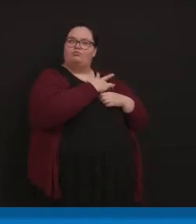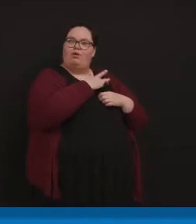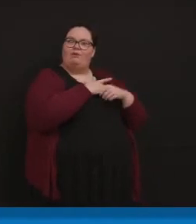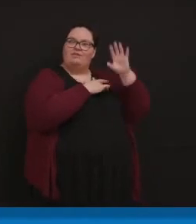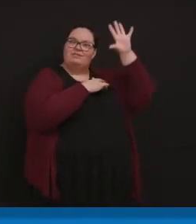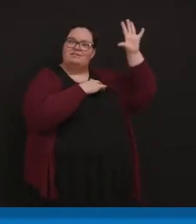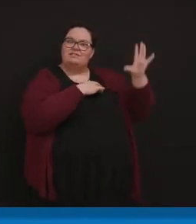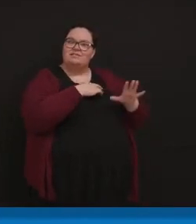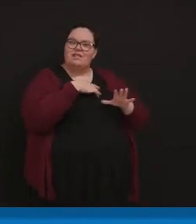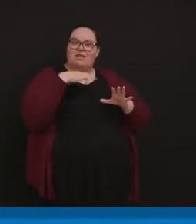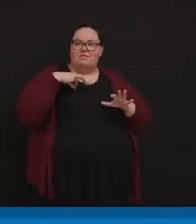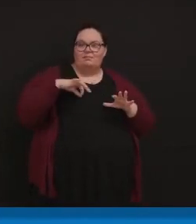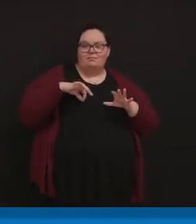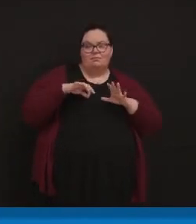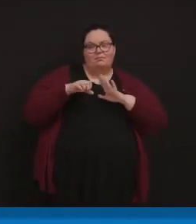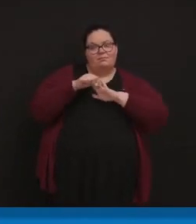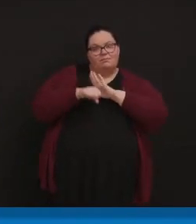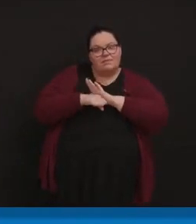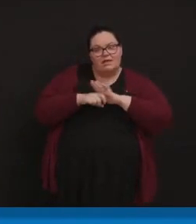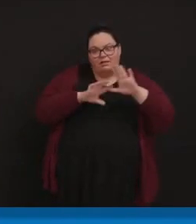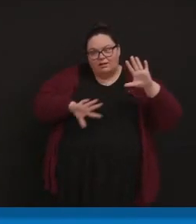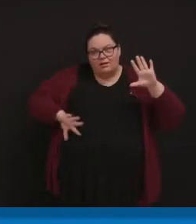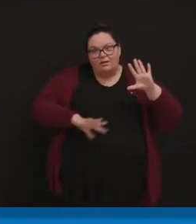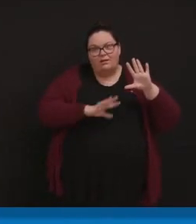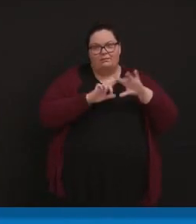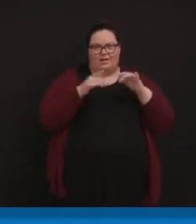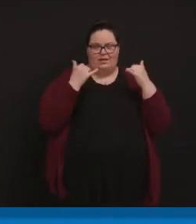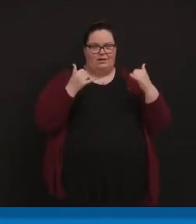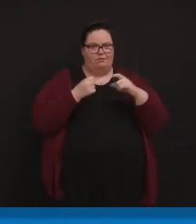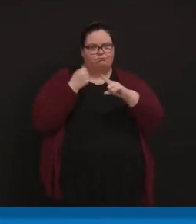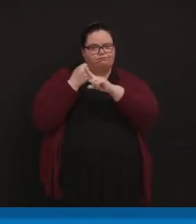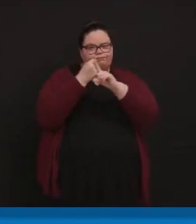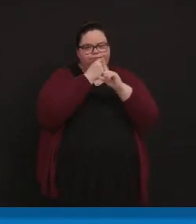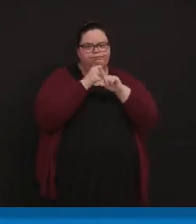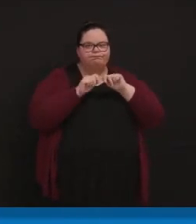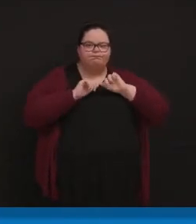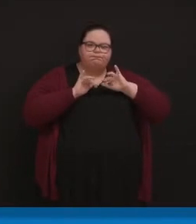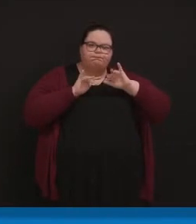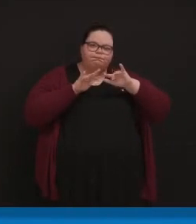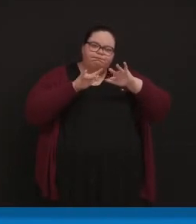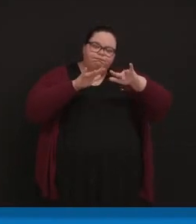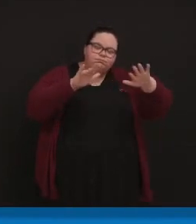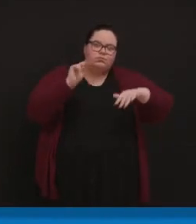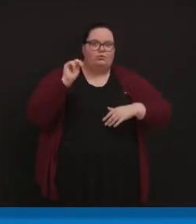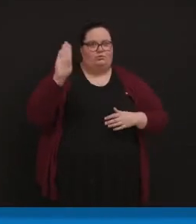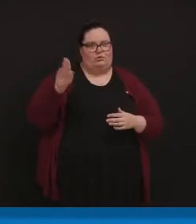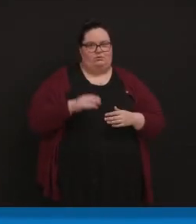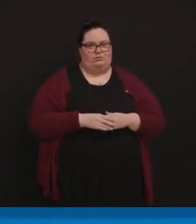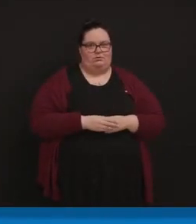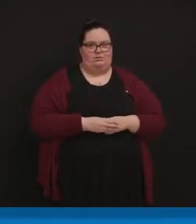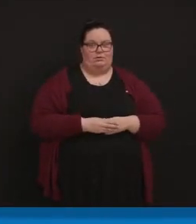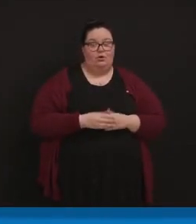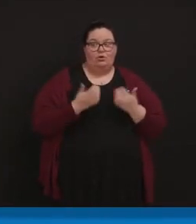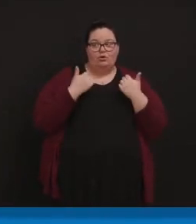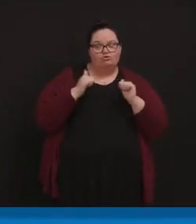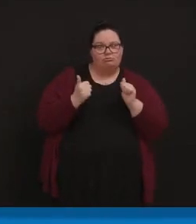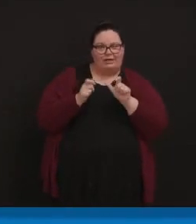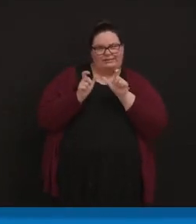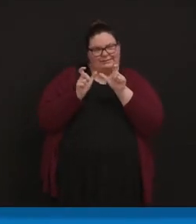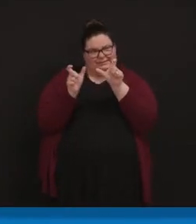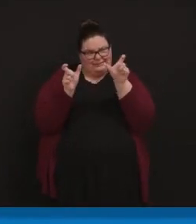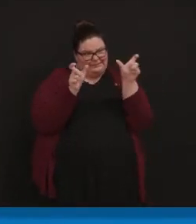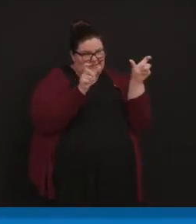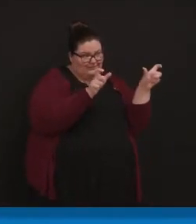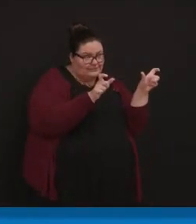and states and our frontiers, and we're seeing that leakage into our province. And everything that we can do to push it